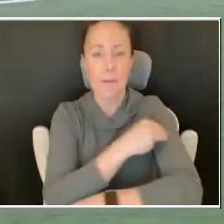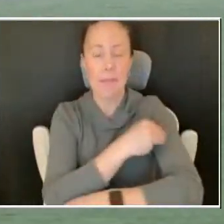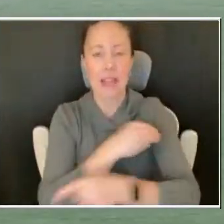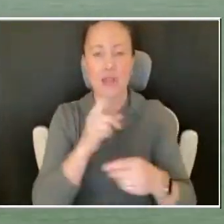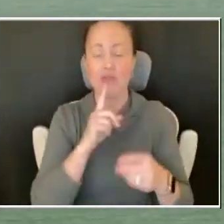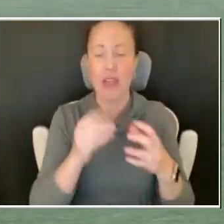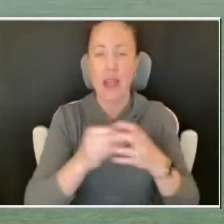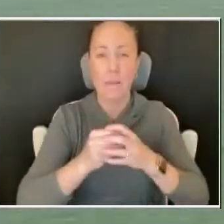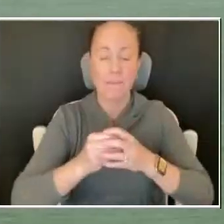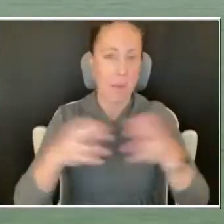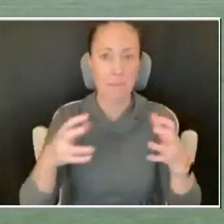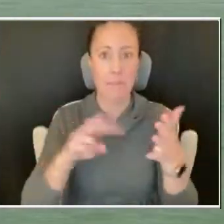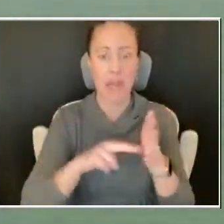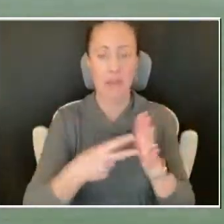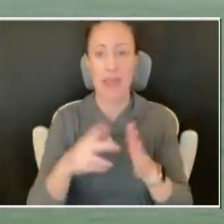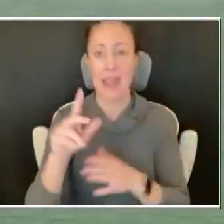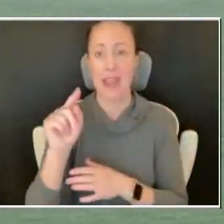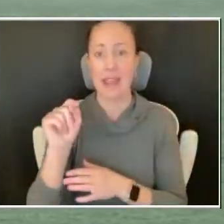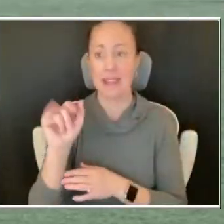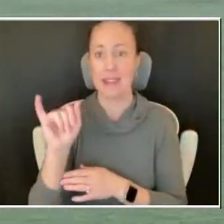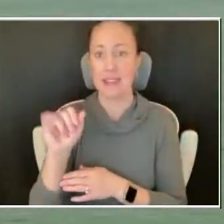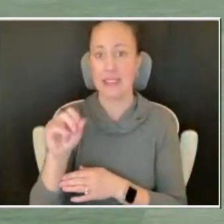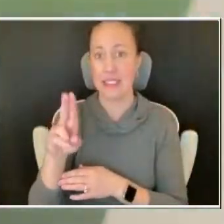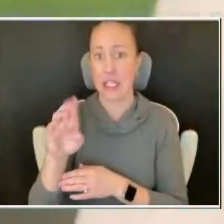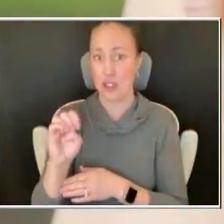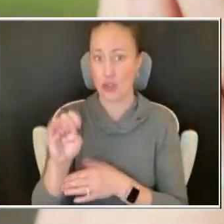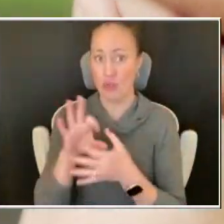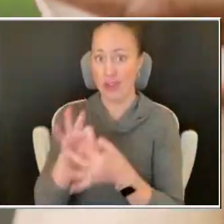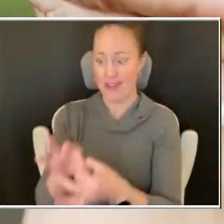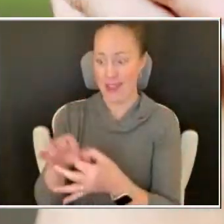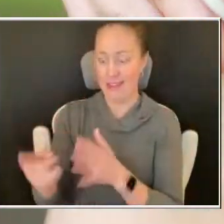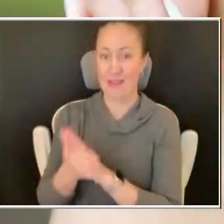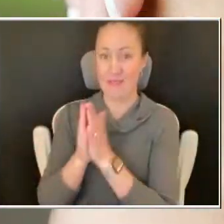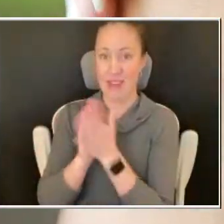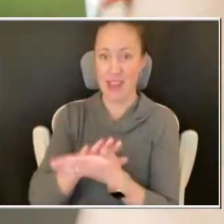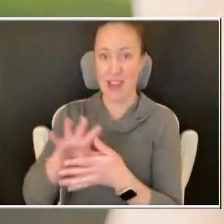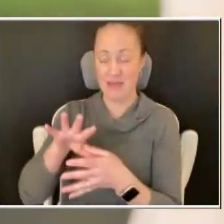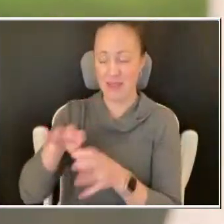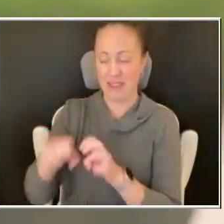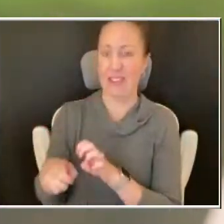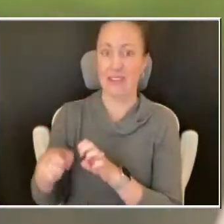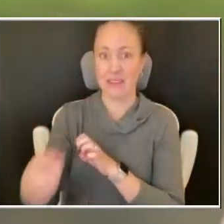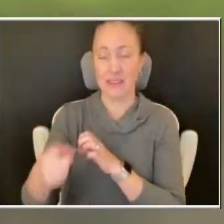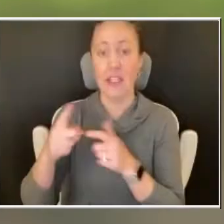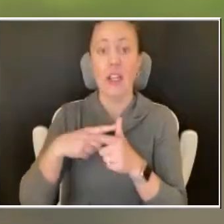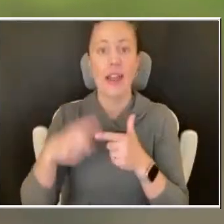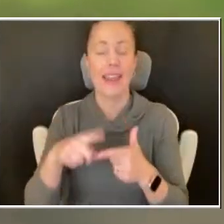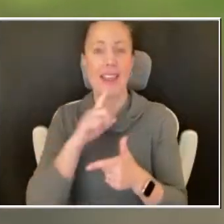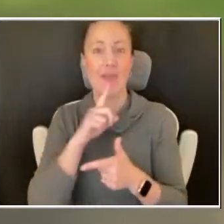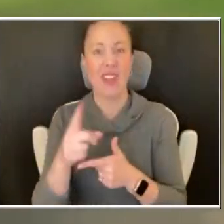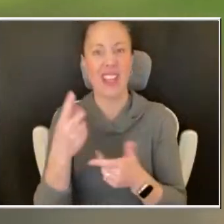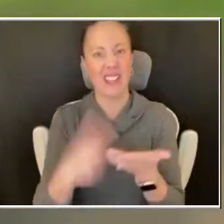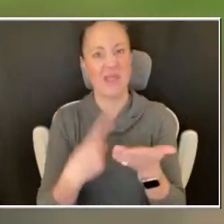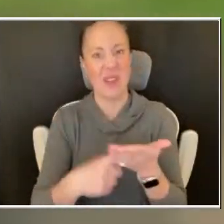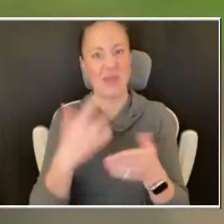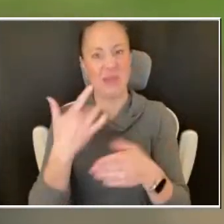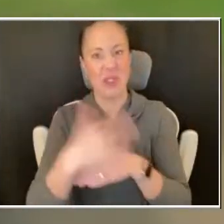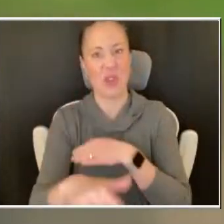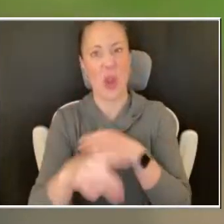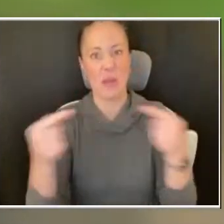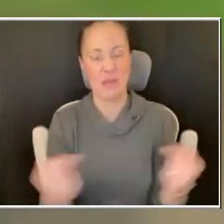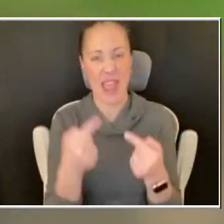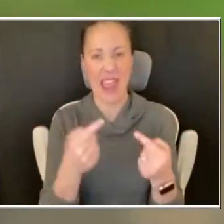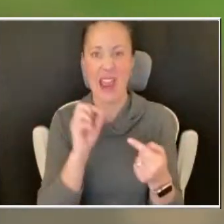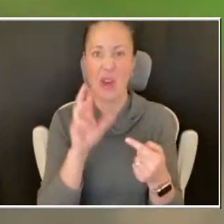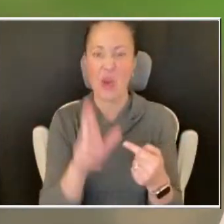her connective tissue under the skin tightened, causing an aching and sometimes sharp pain, a condition called